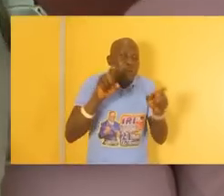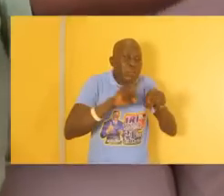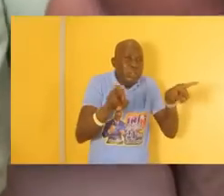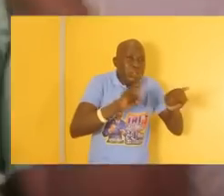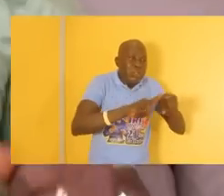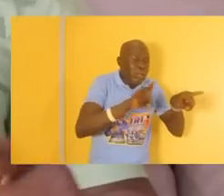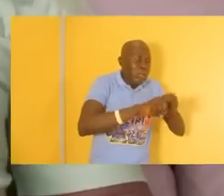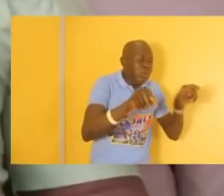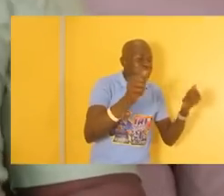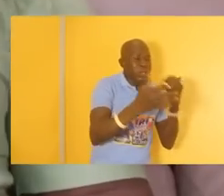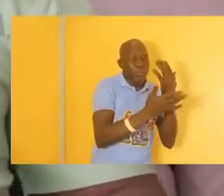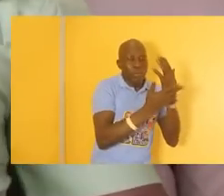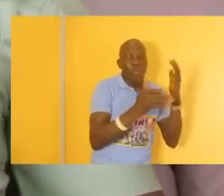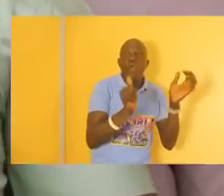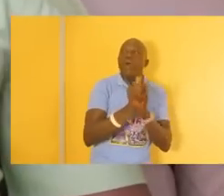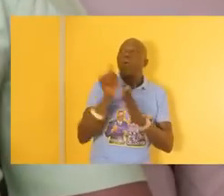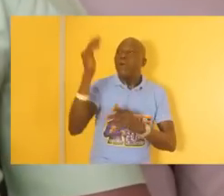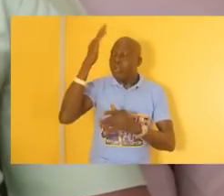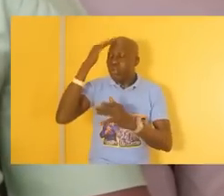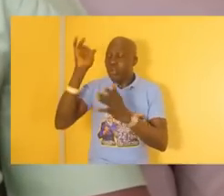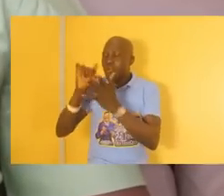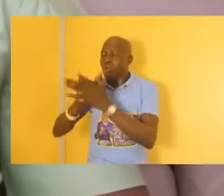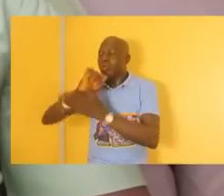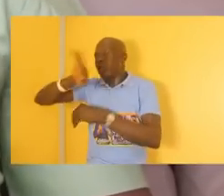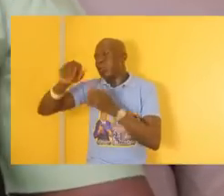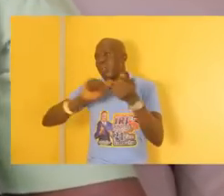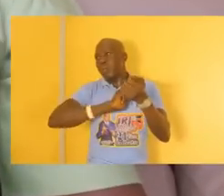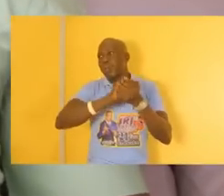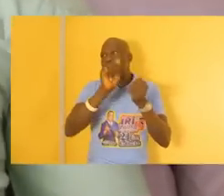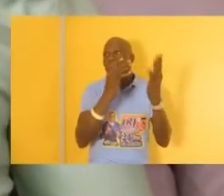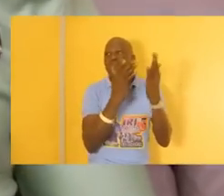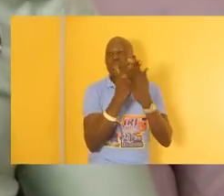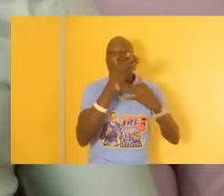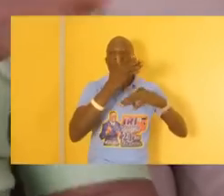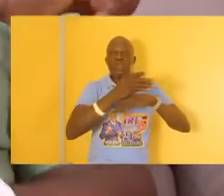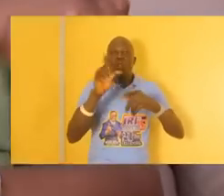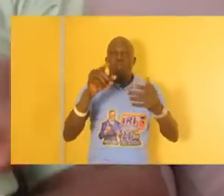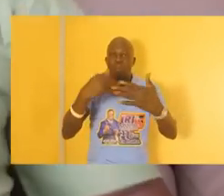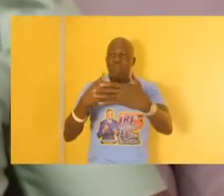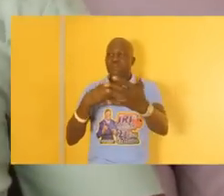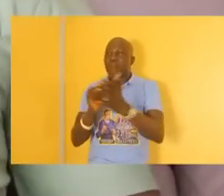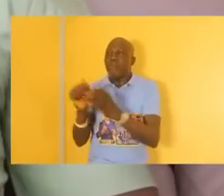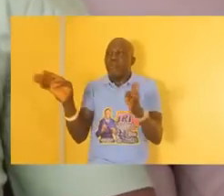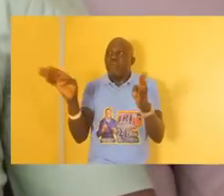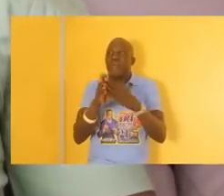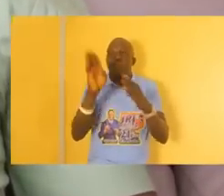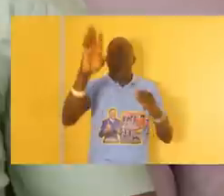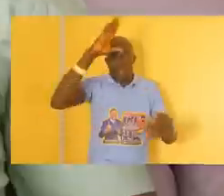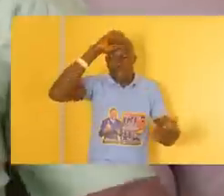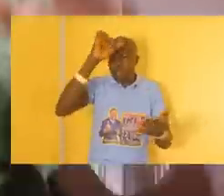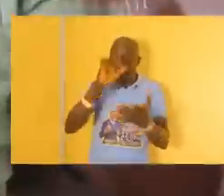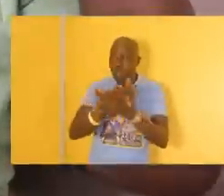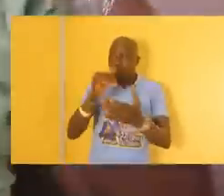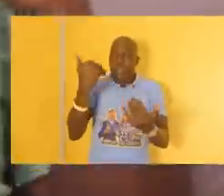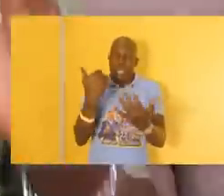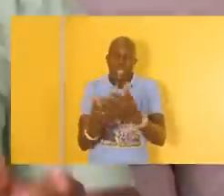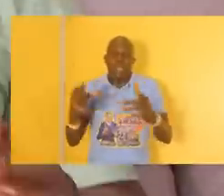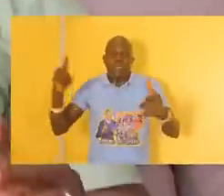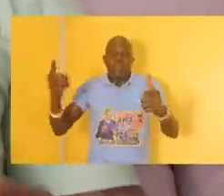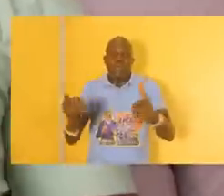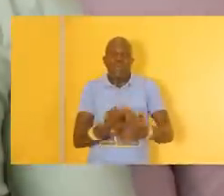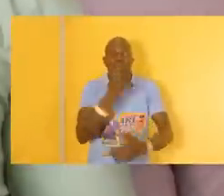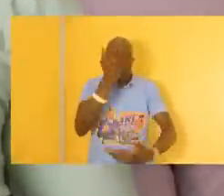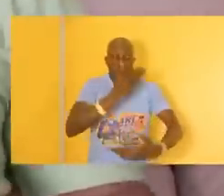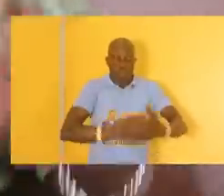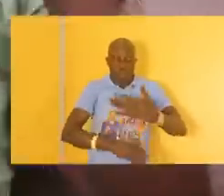in blood. The man of blood that passed through the woman, those are the covenant that passed through